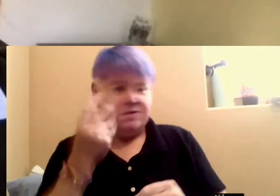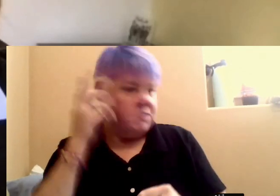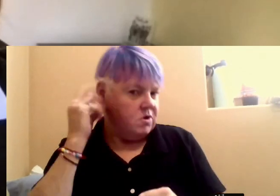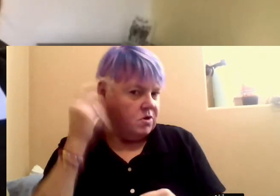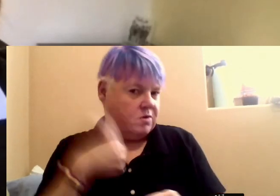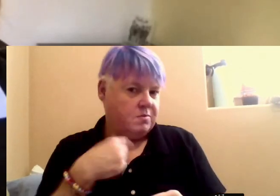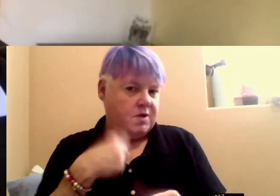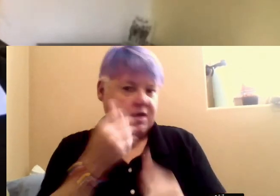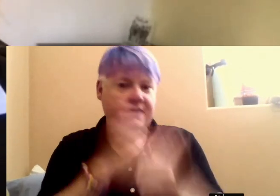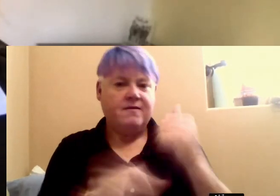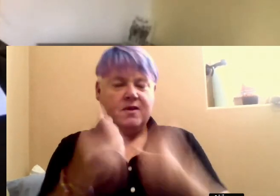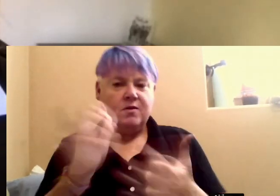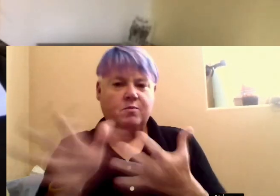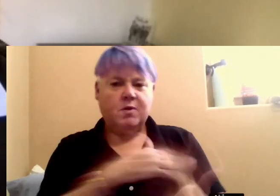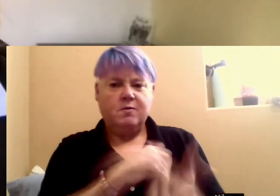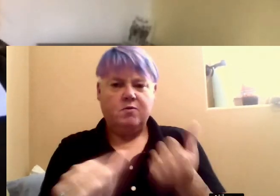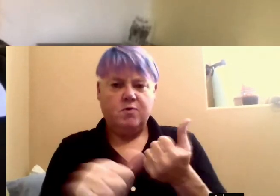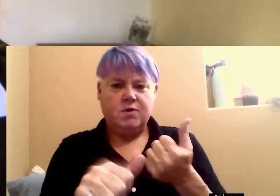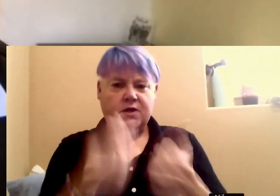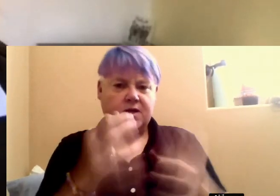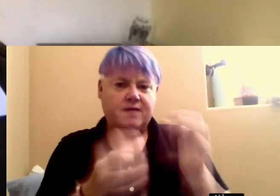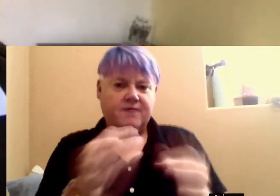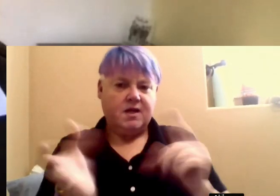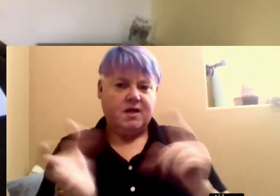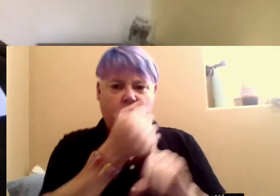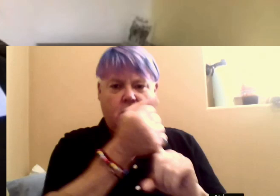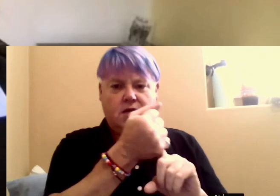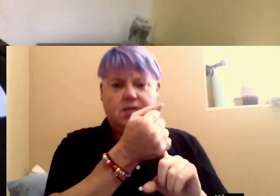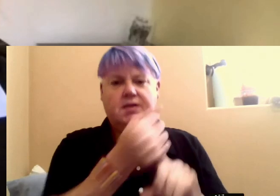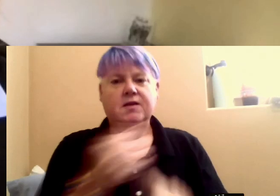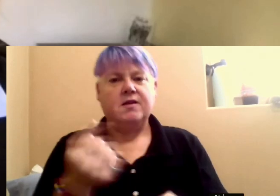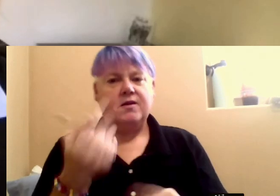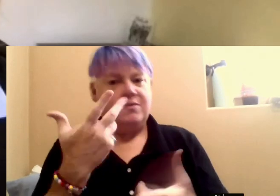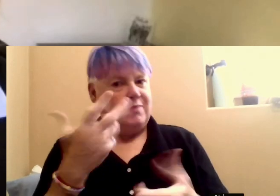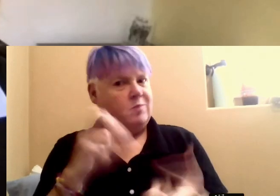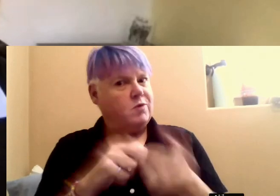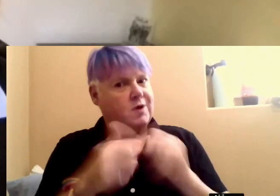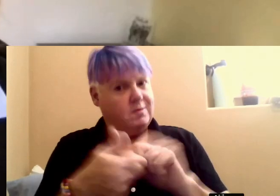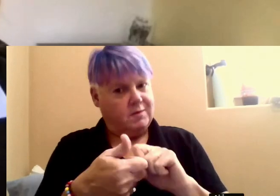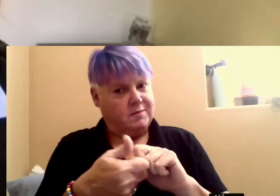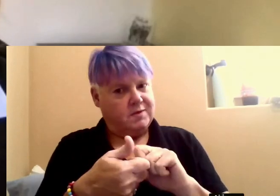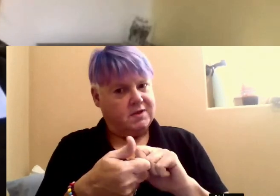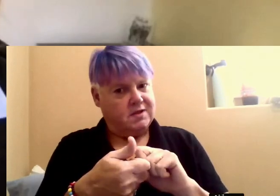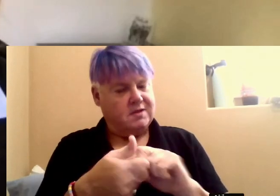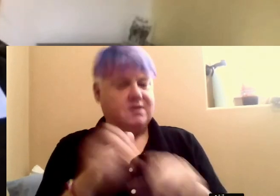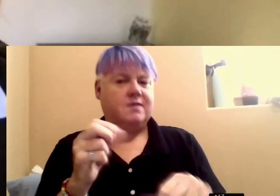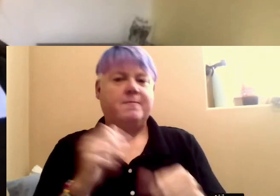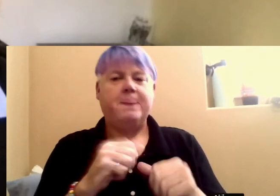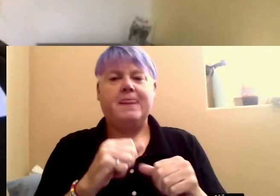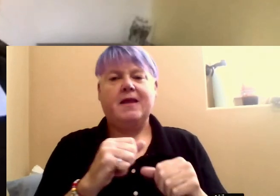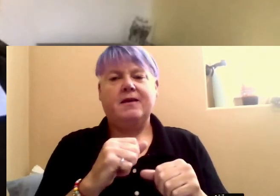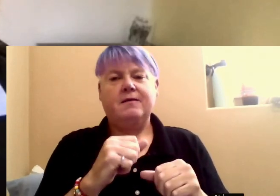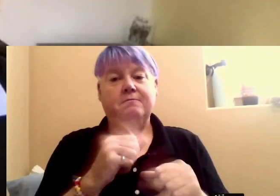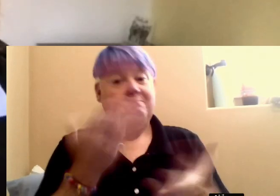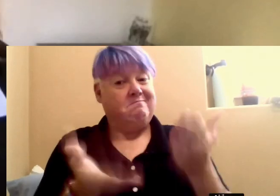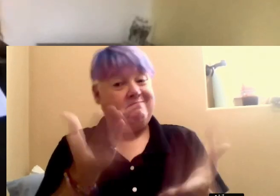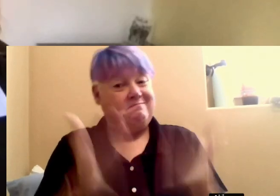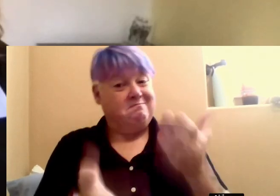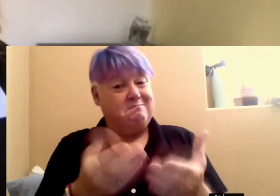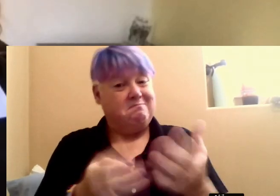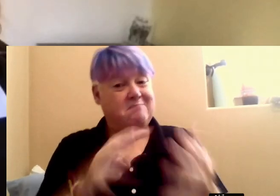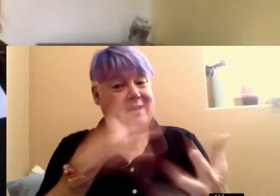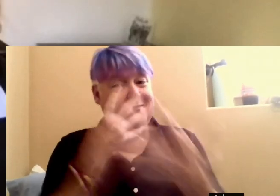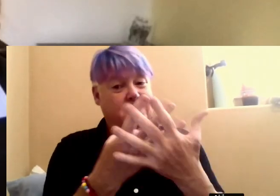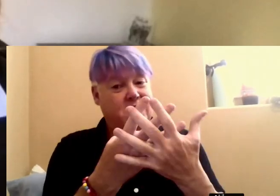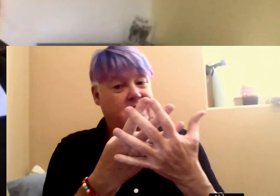everything would be ruined. If I got caught, there would be serious consequences, violence, even jail. But I wasn't